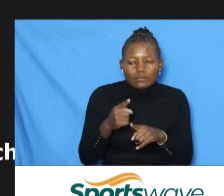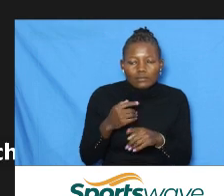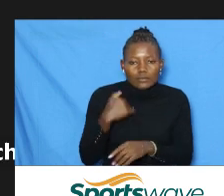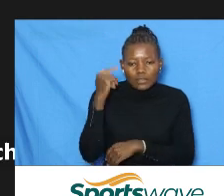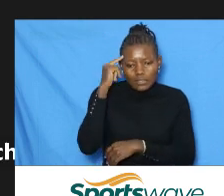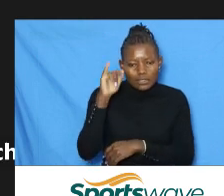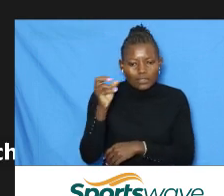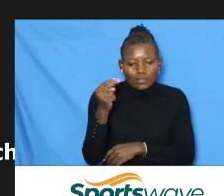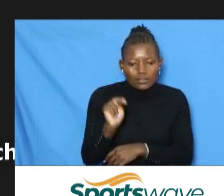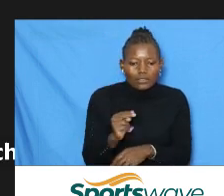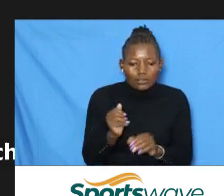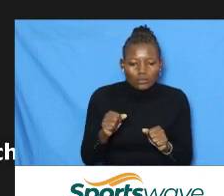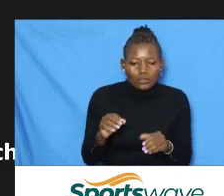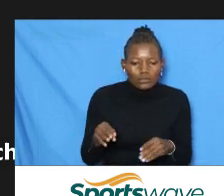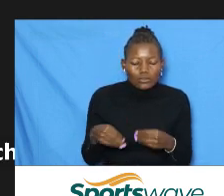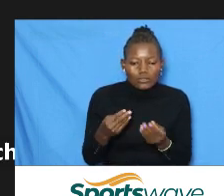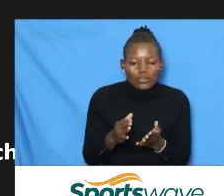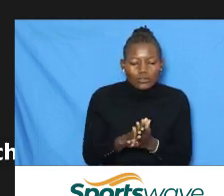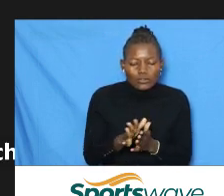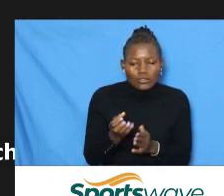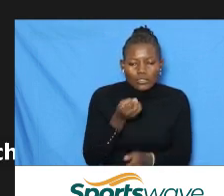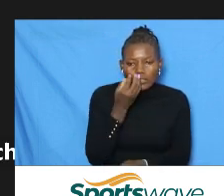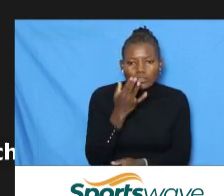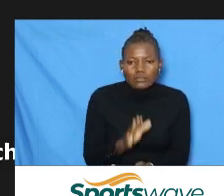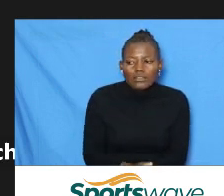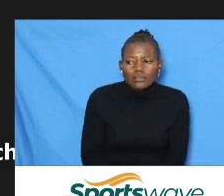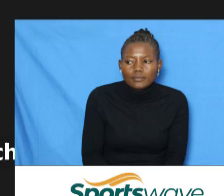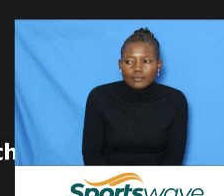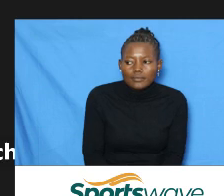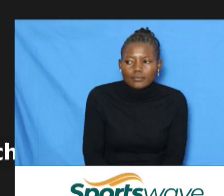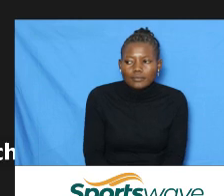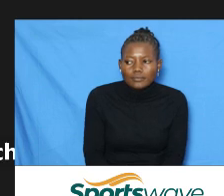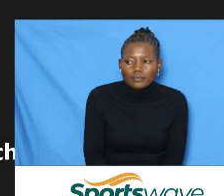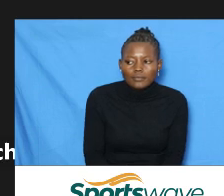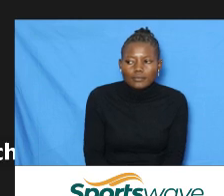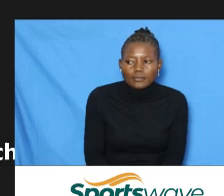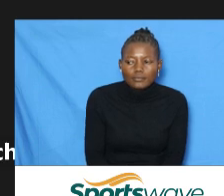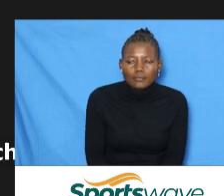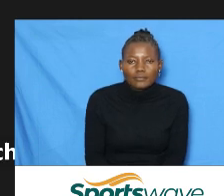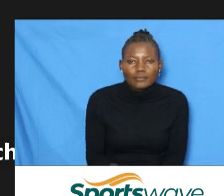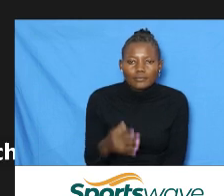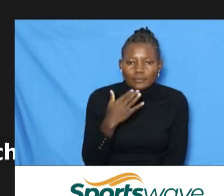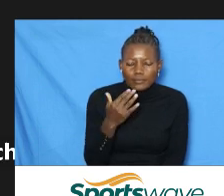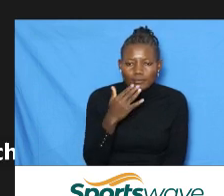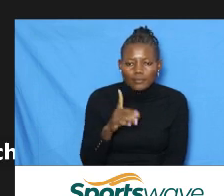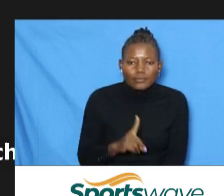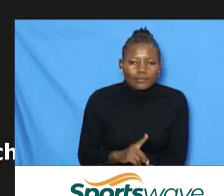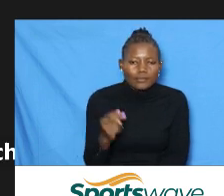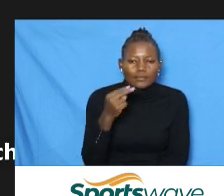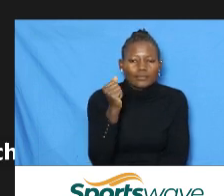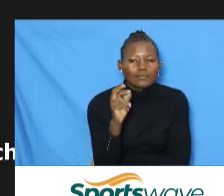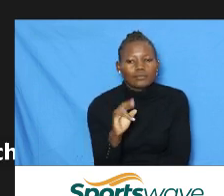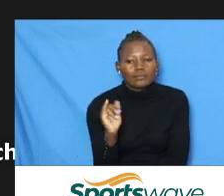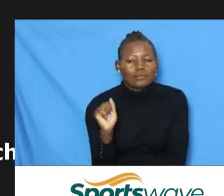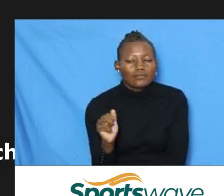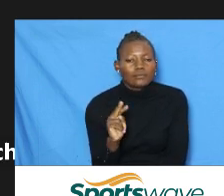John can also give you can answer. Yeah, thank you, Dr. Harrison. Your concern